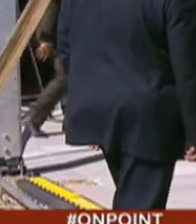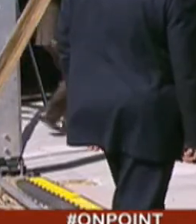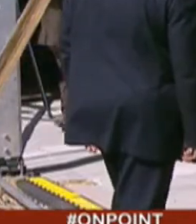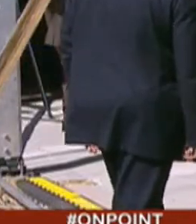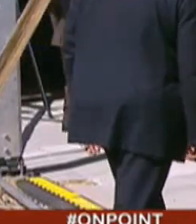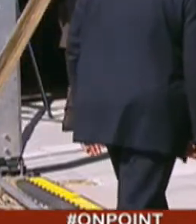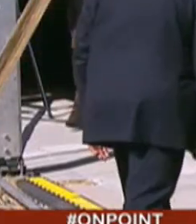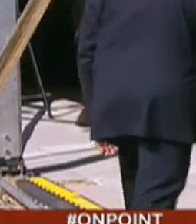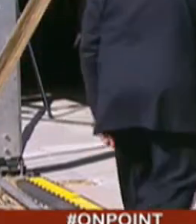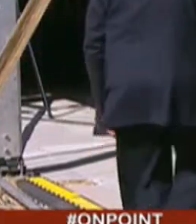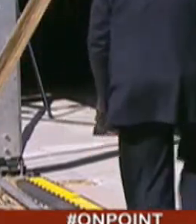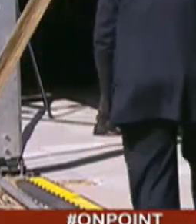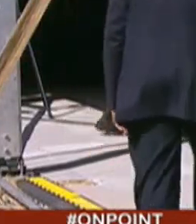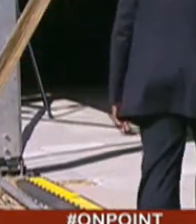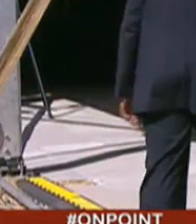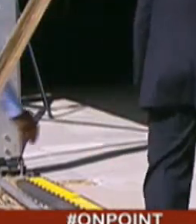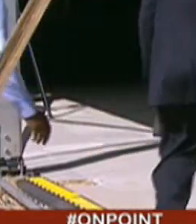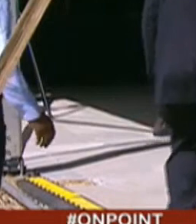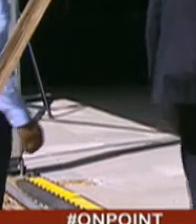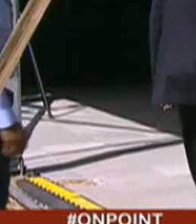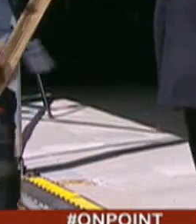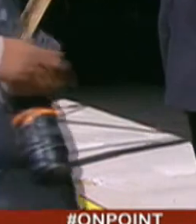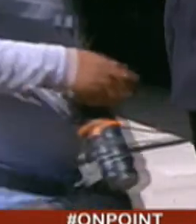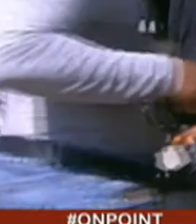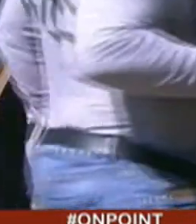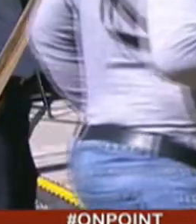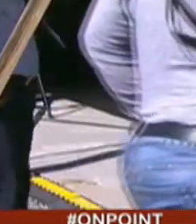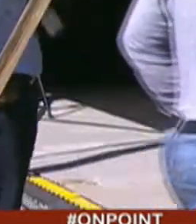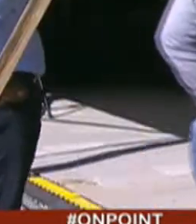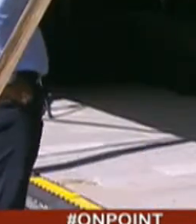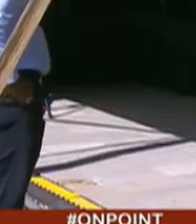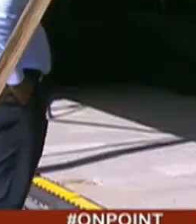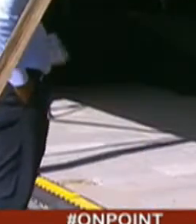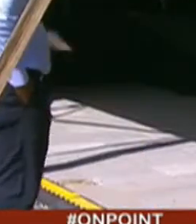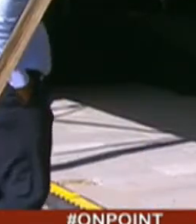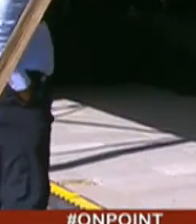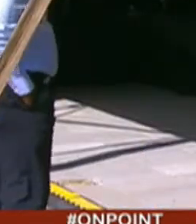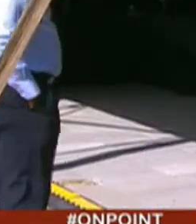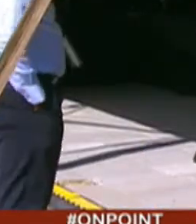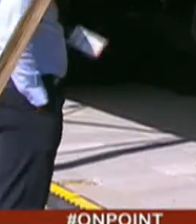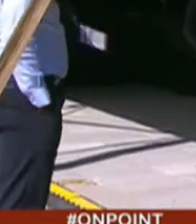want to see jobs here in Botshabelo. That is all coming from